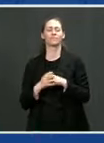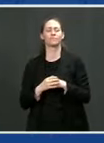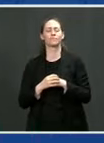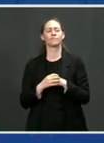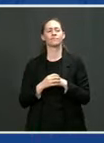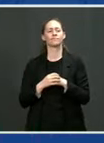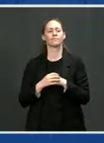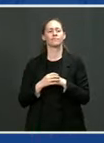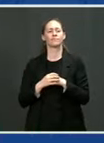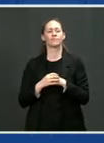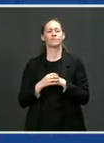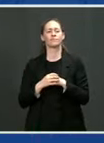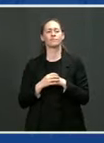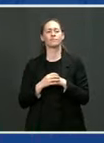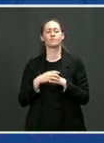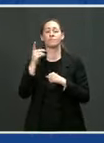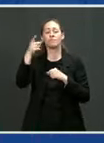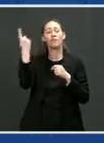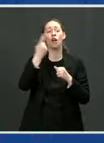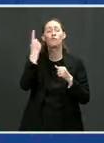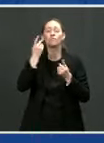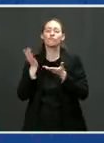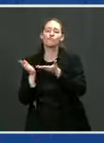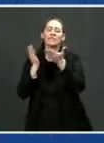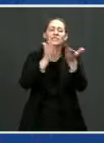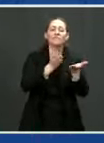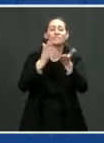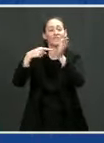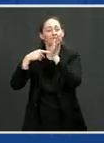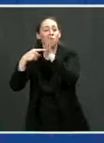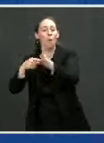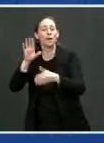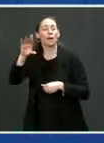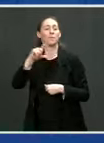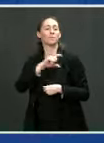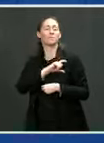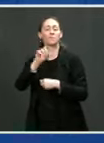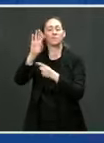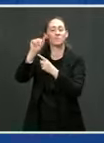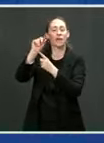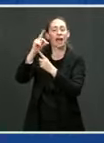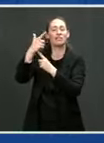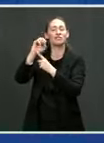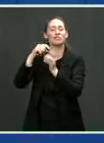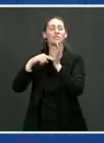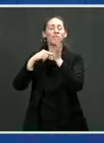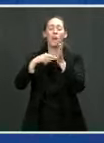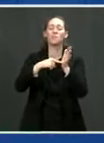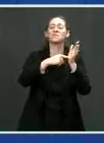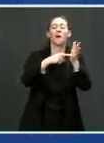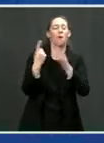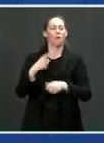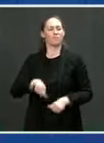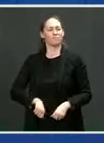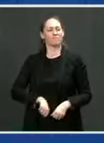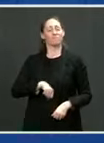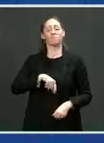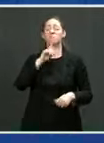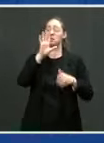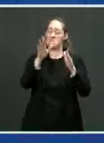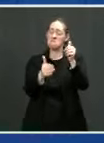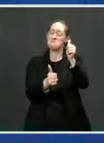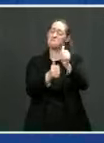everywhere. He was just so proud." But what Billy was most proud of was his family.